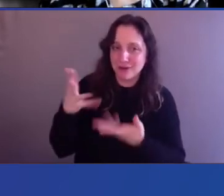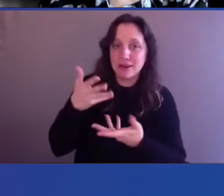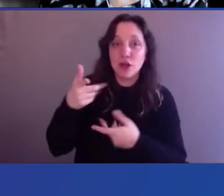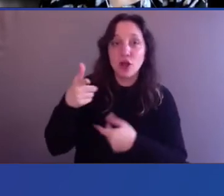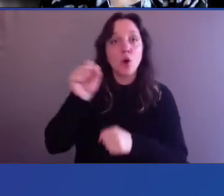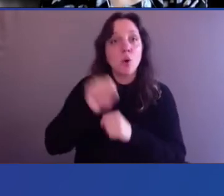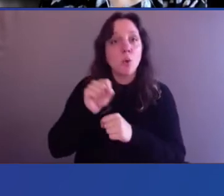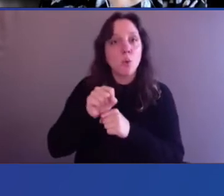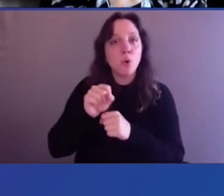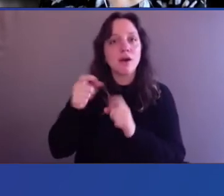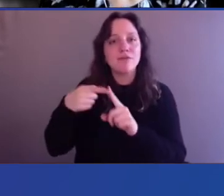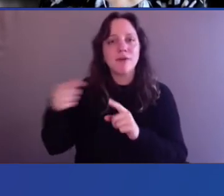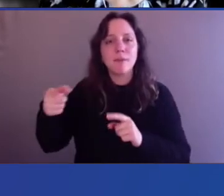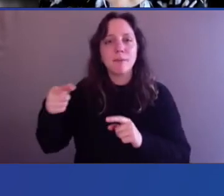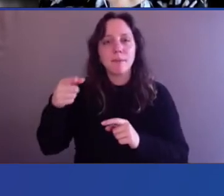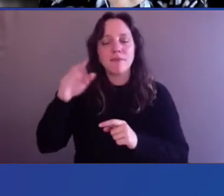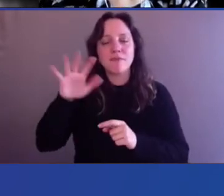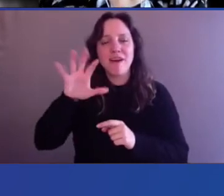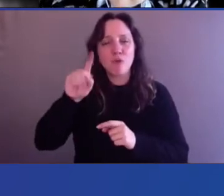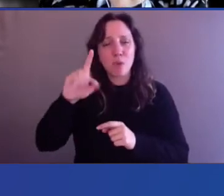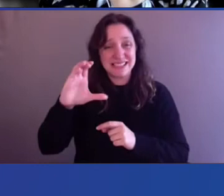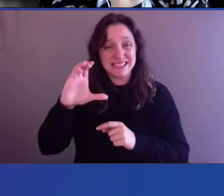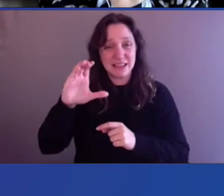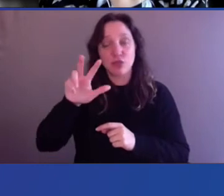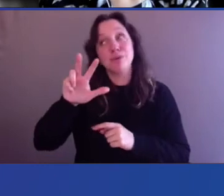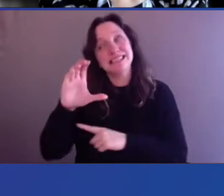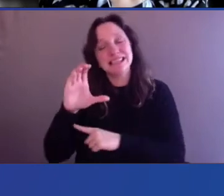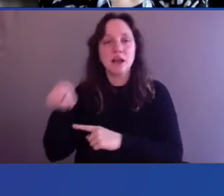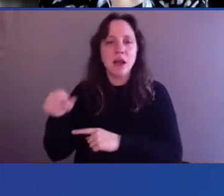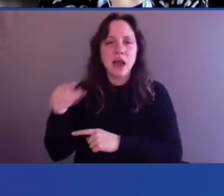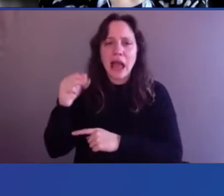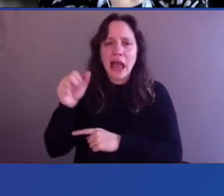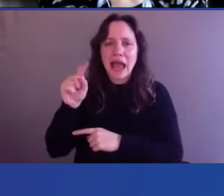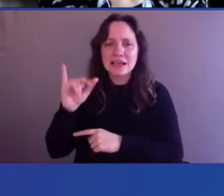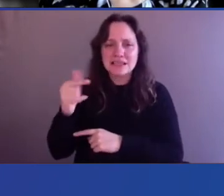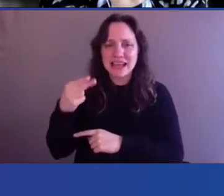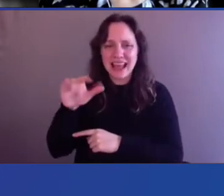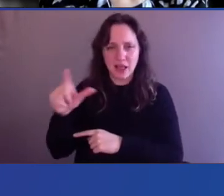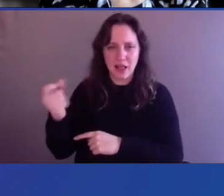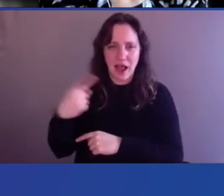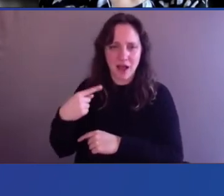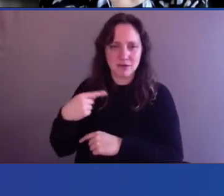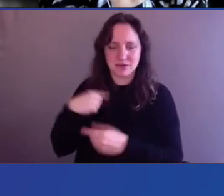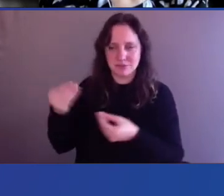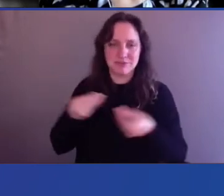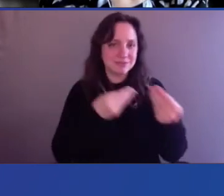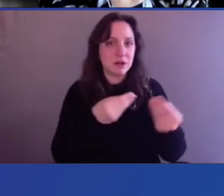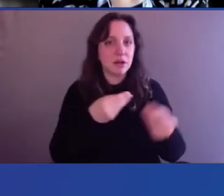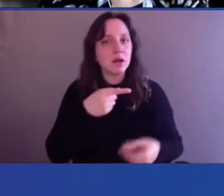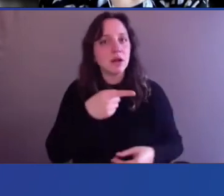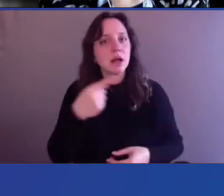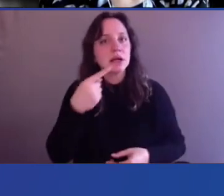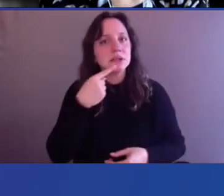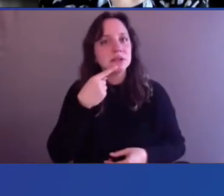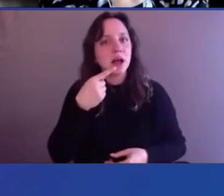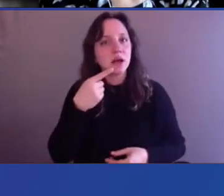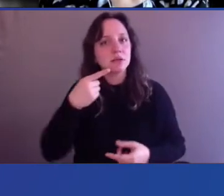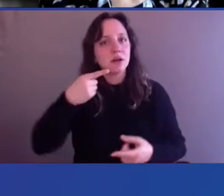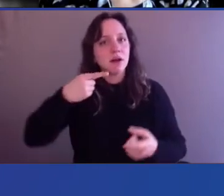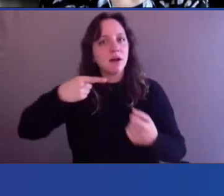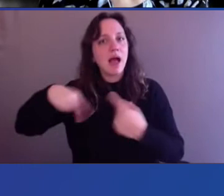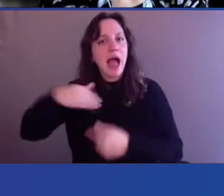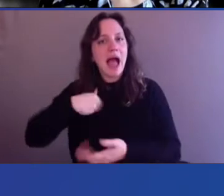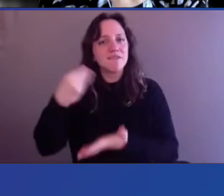in the lobbying space. Can you speak to the conflict of wanting to directly impact policy change as an individual or as